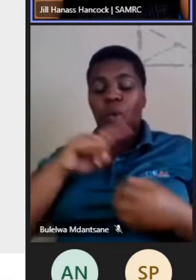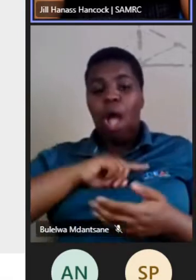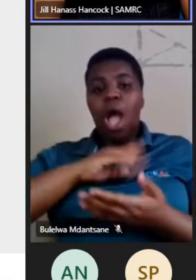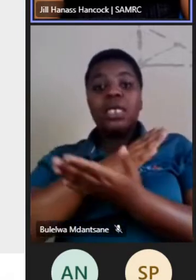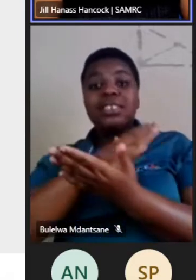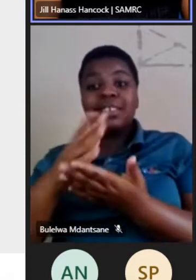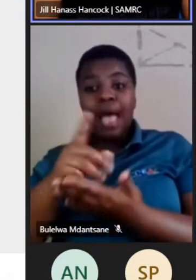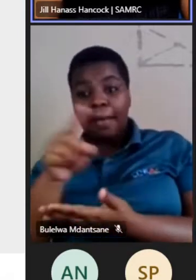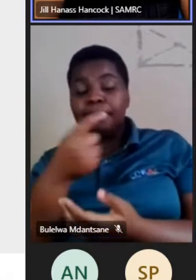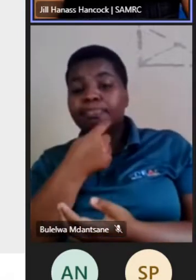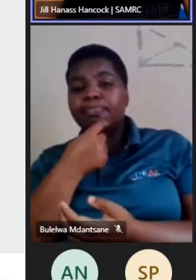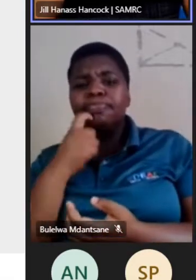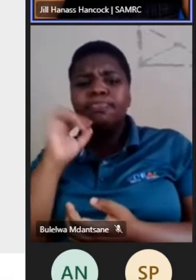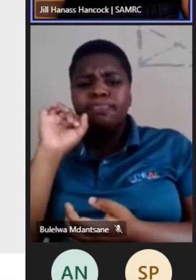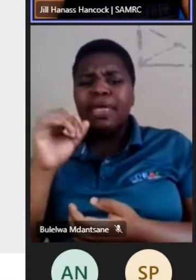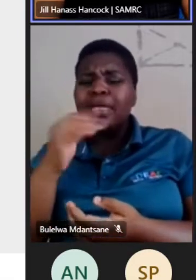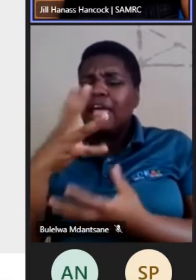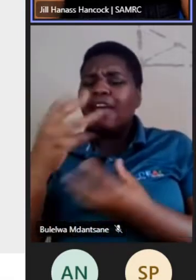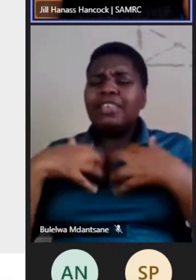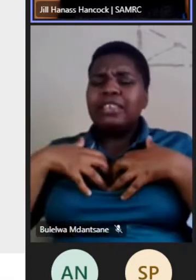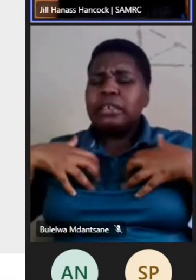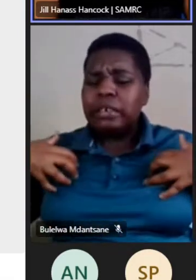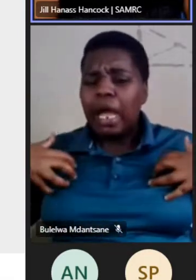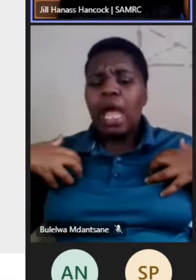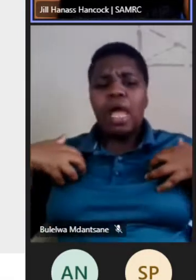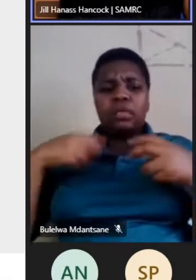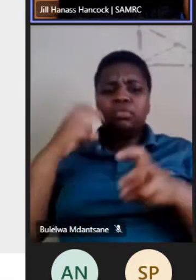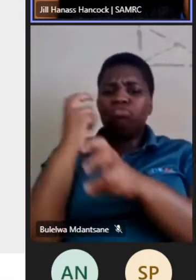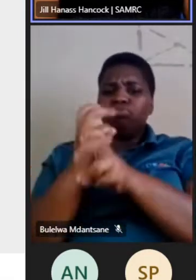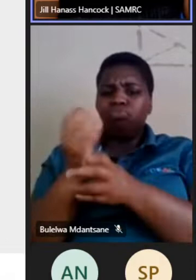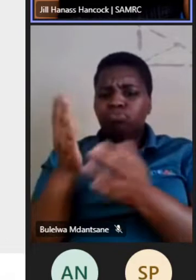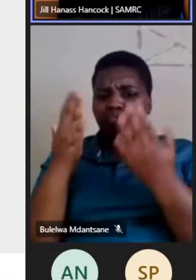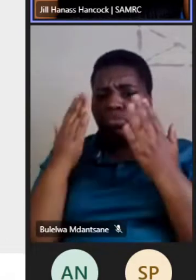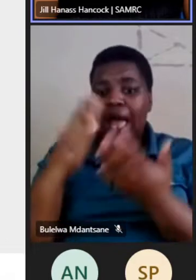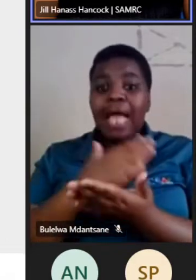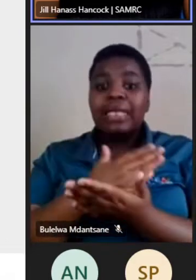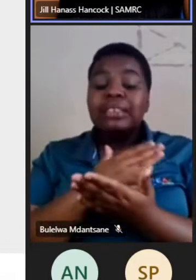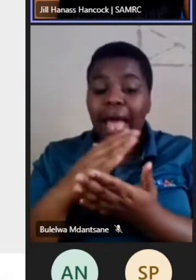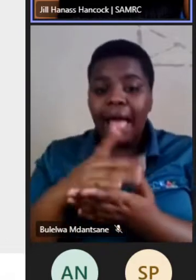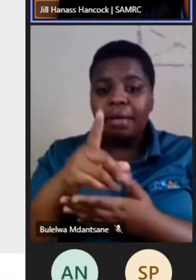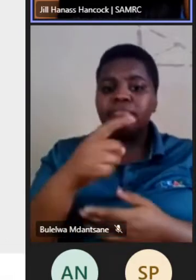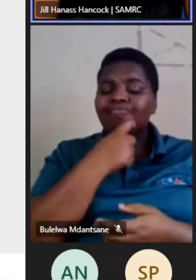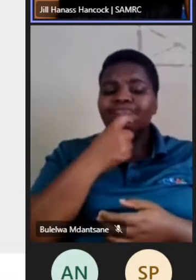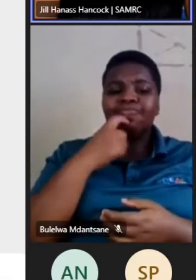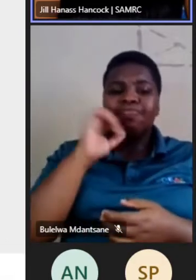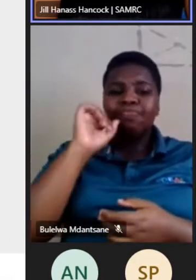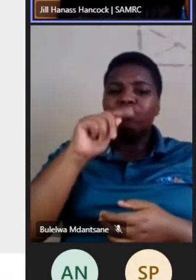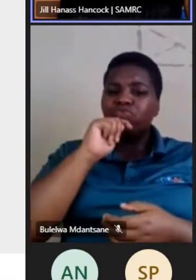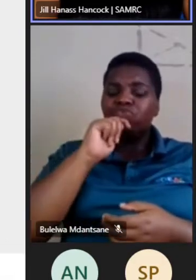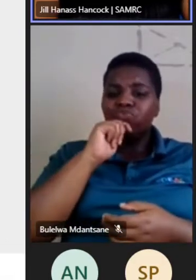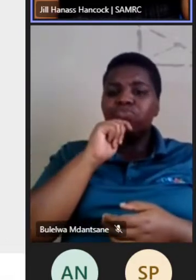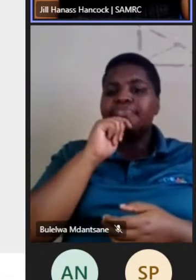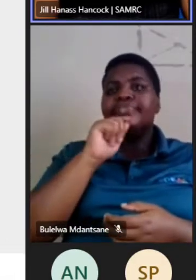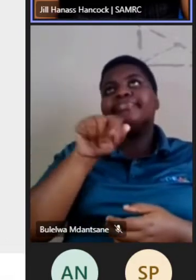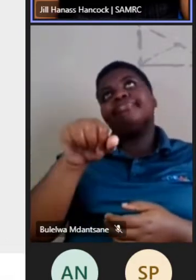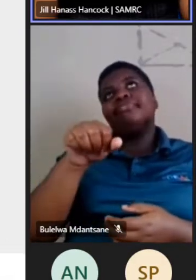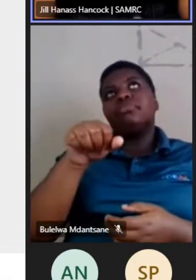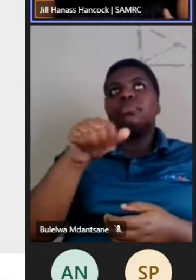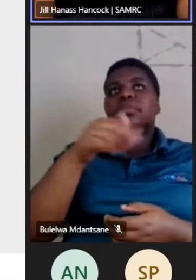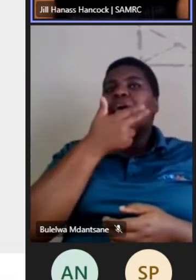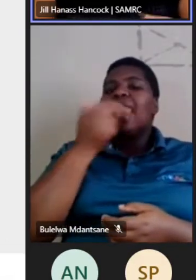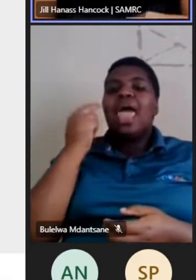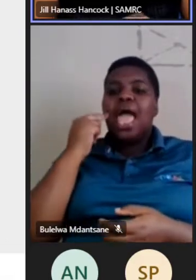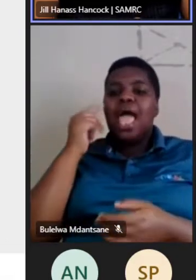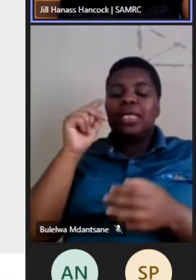they were sad and anxious and they had to somehow study. Others expressed, oh, it was a nice time to be with the family. I